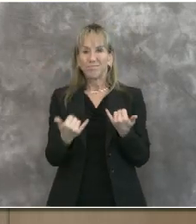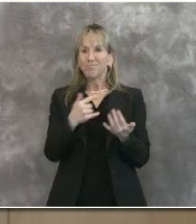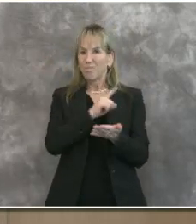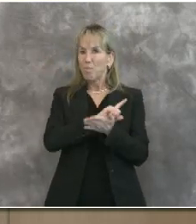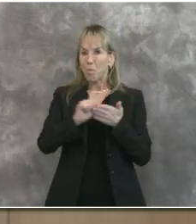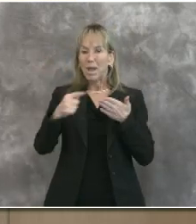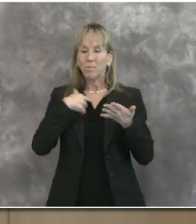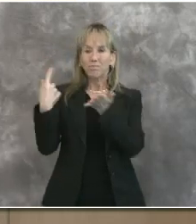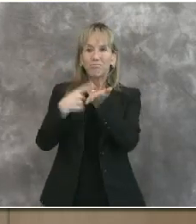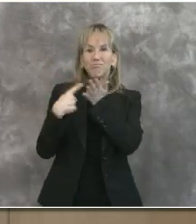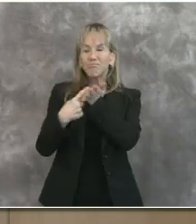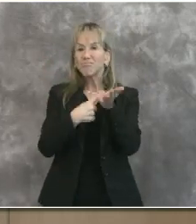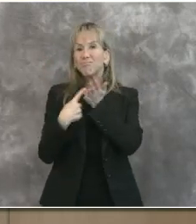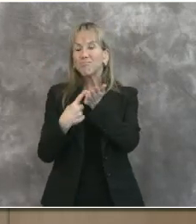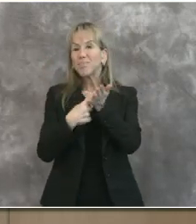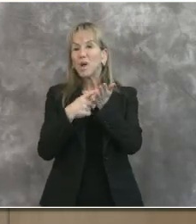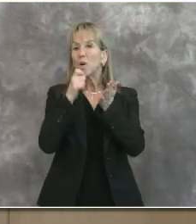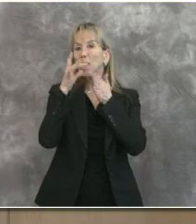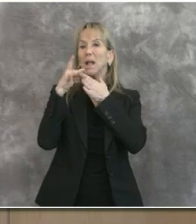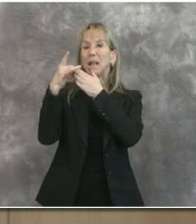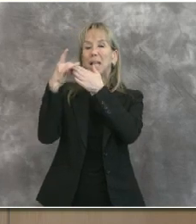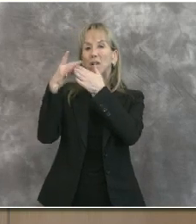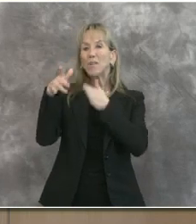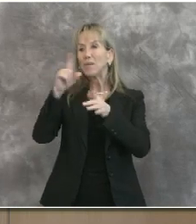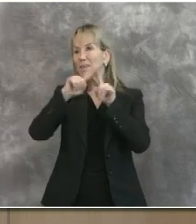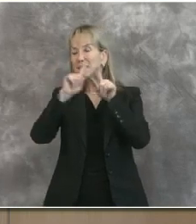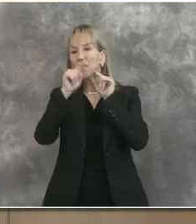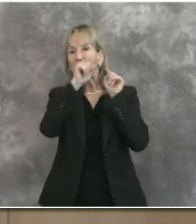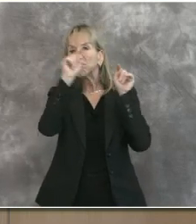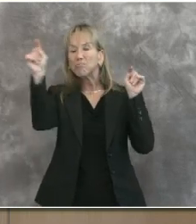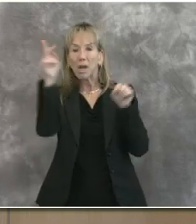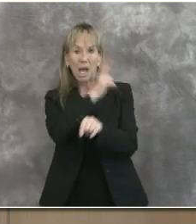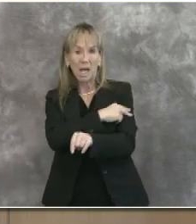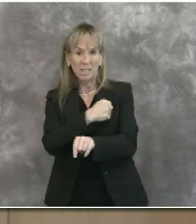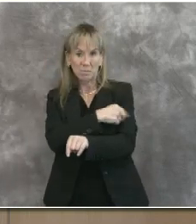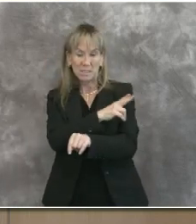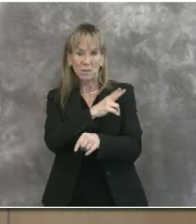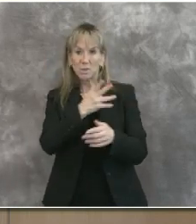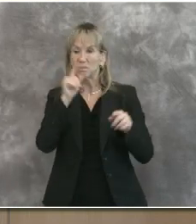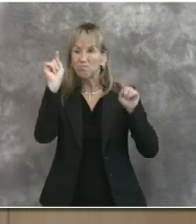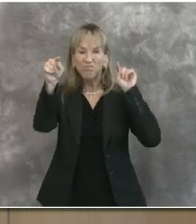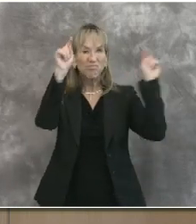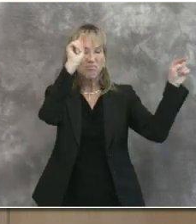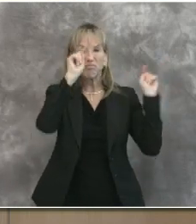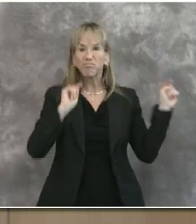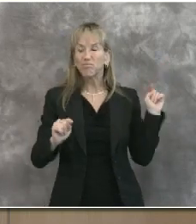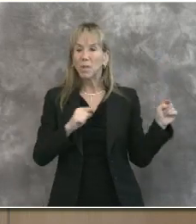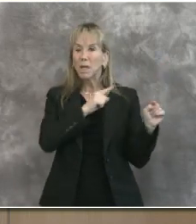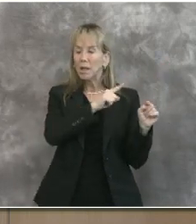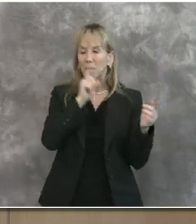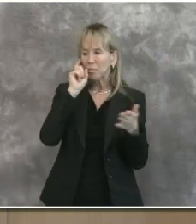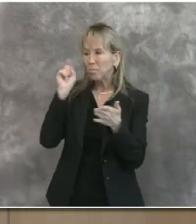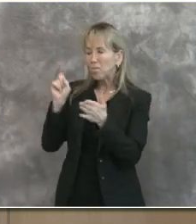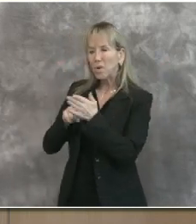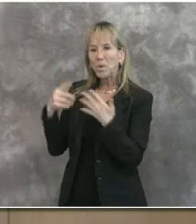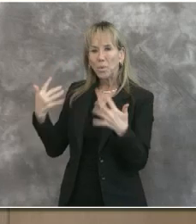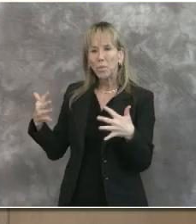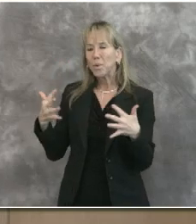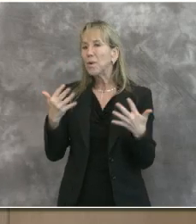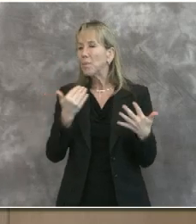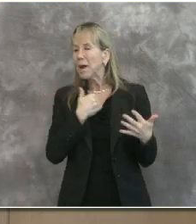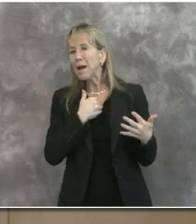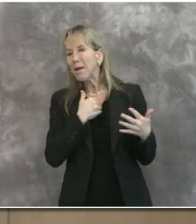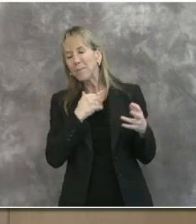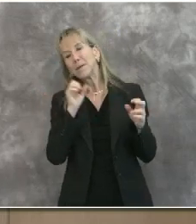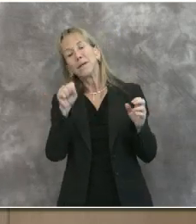week by the leadership of the hospitals across the county, recognizing that there is capacity in the